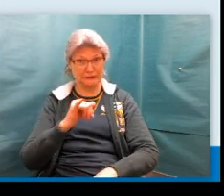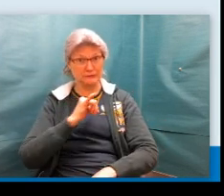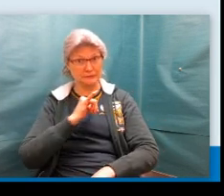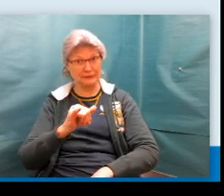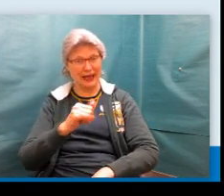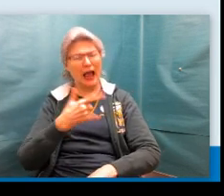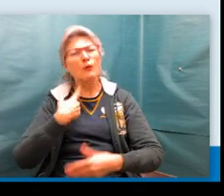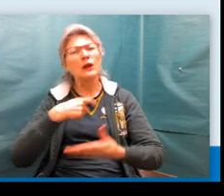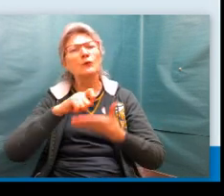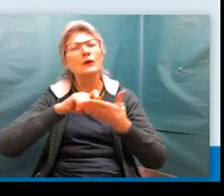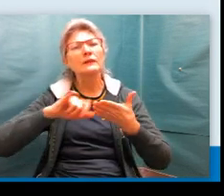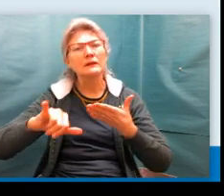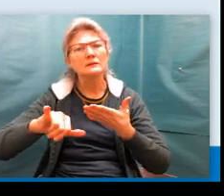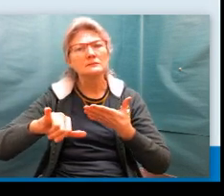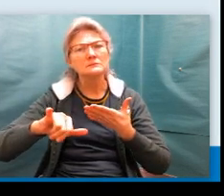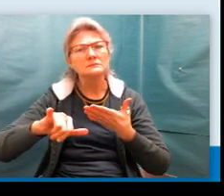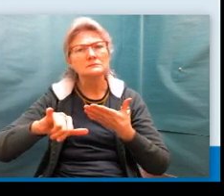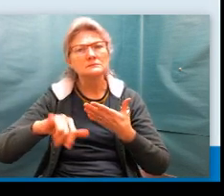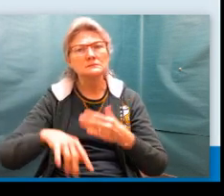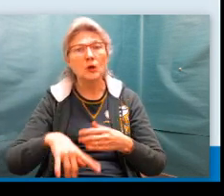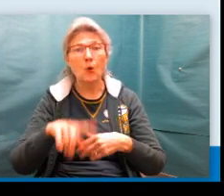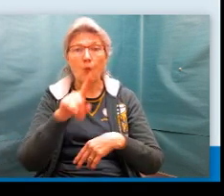how would I write that?